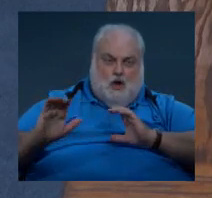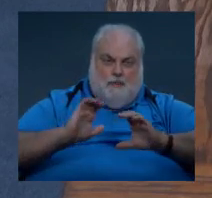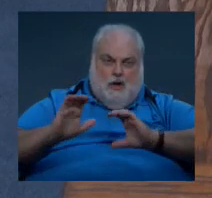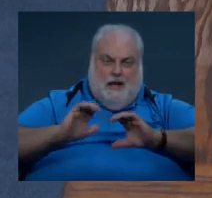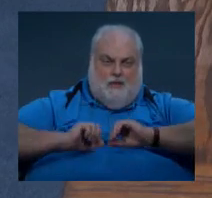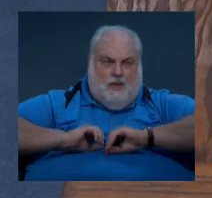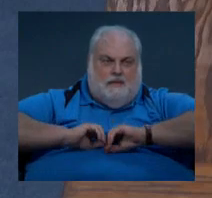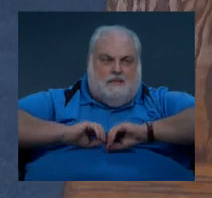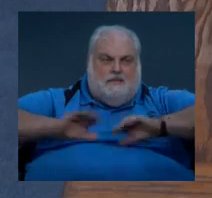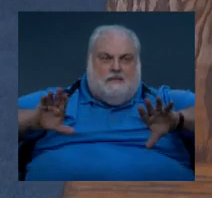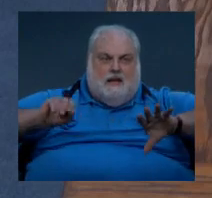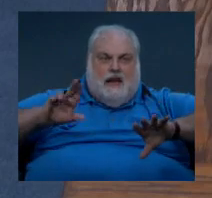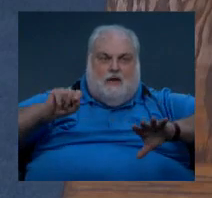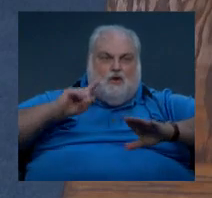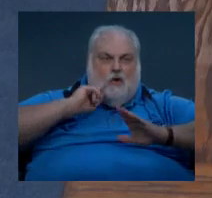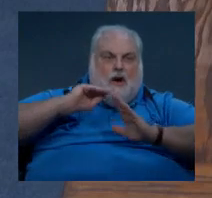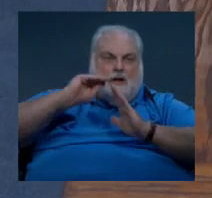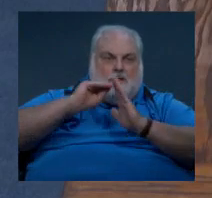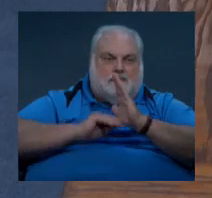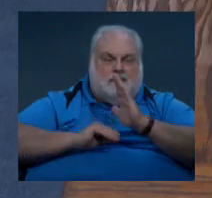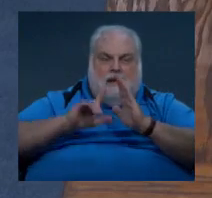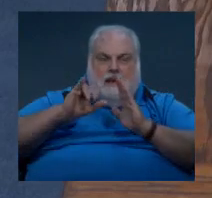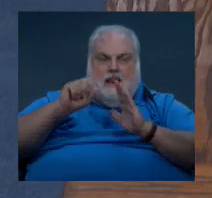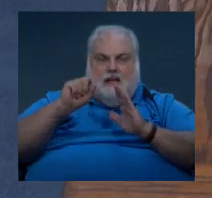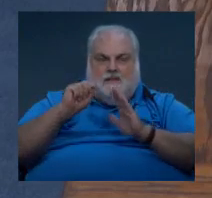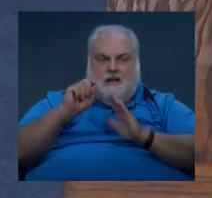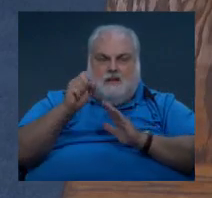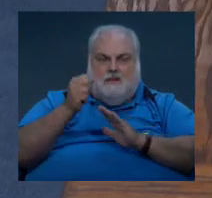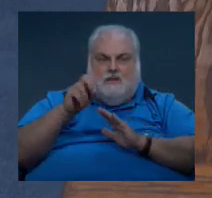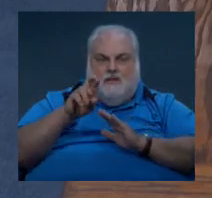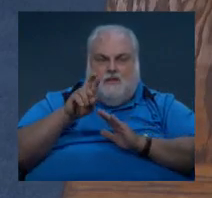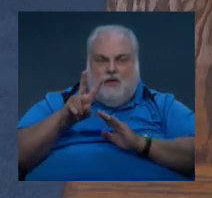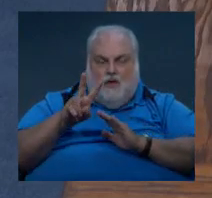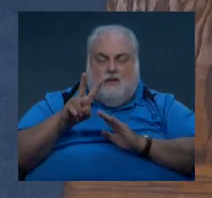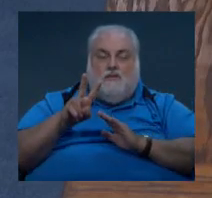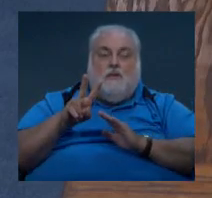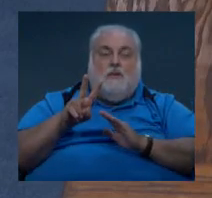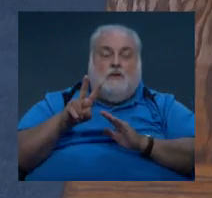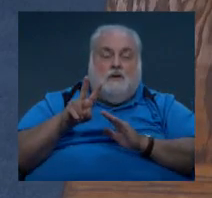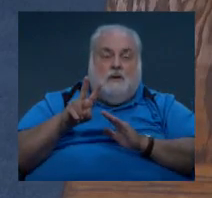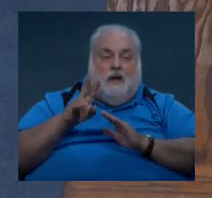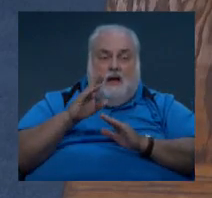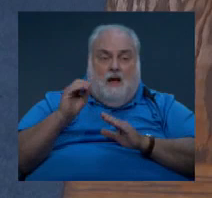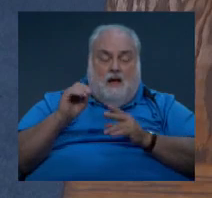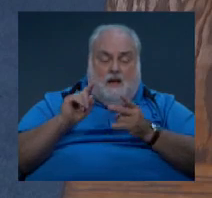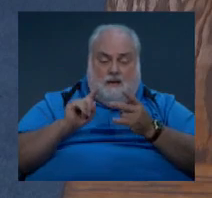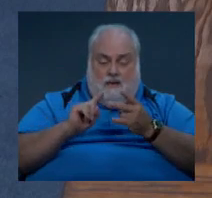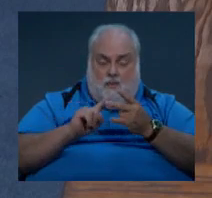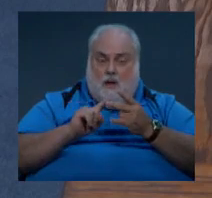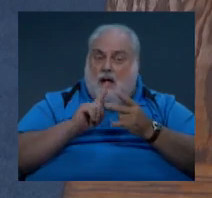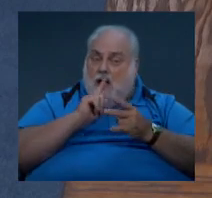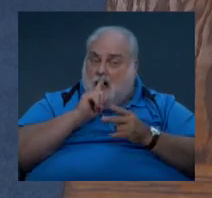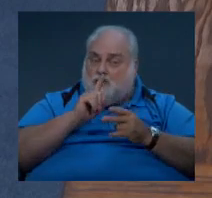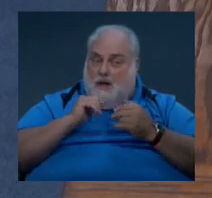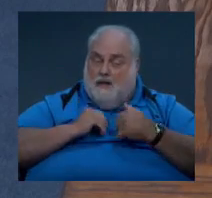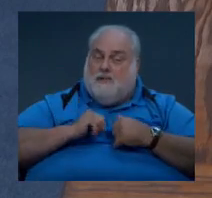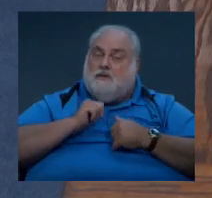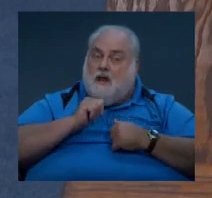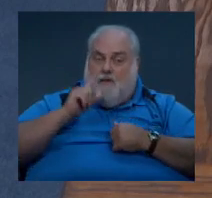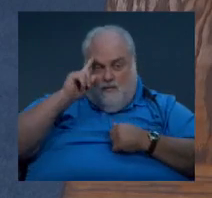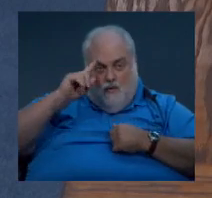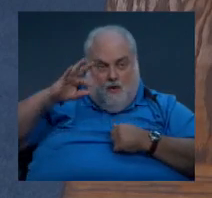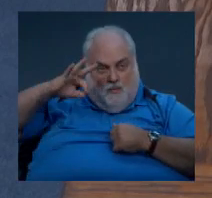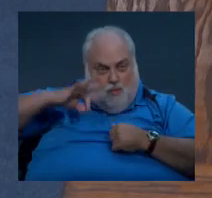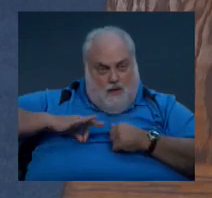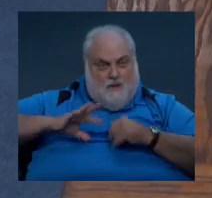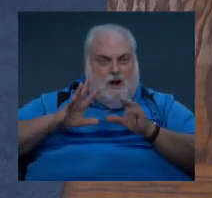out regularly through our listservs. Some of you guys get some of that regularly whenever we have something. And we actually have a nonprofit conference